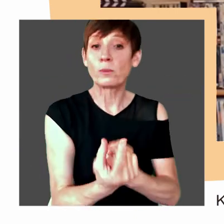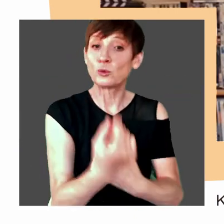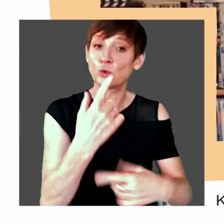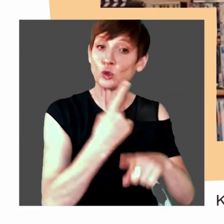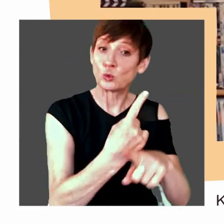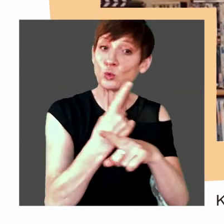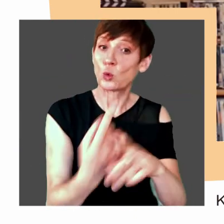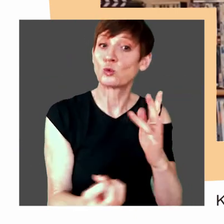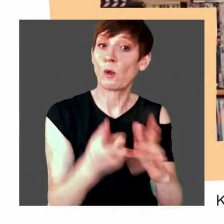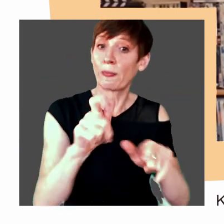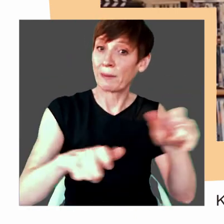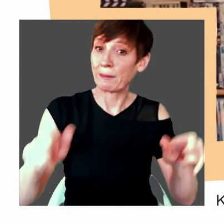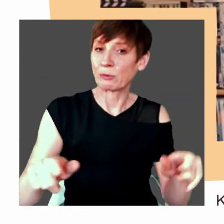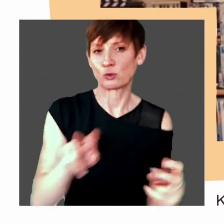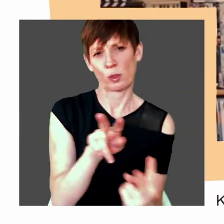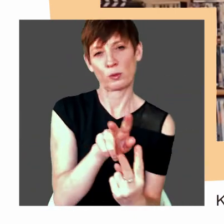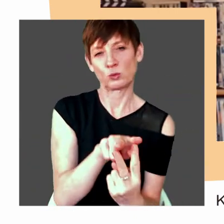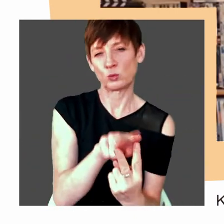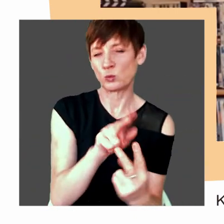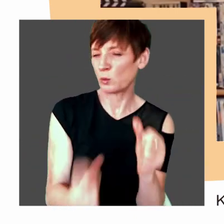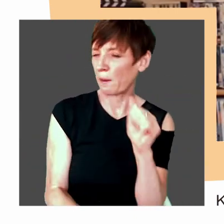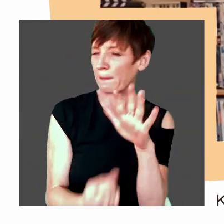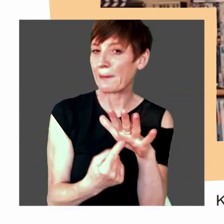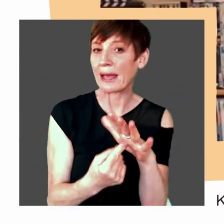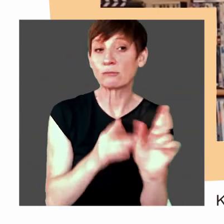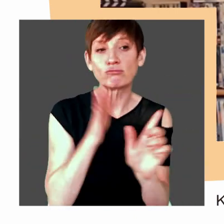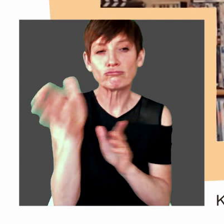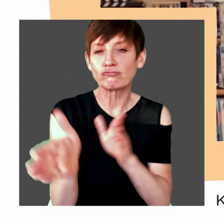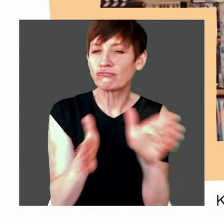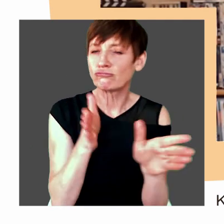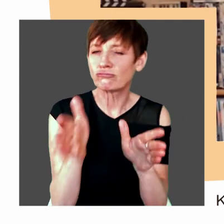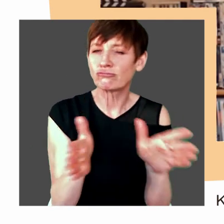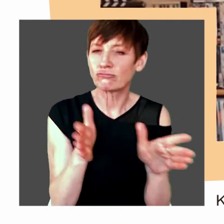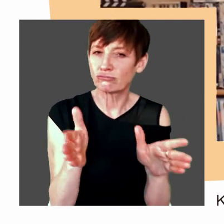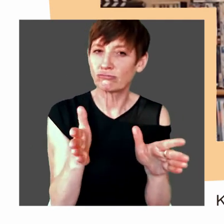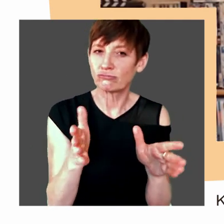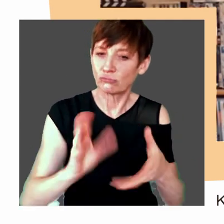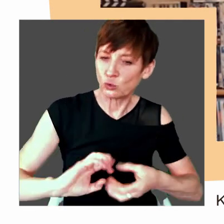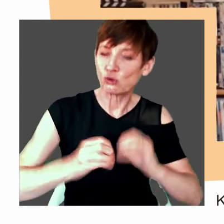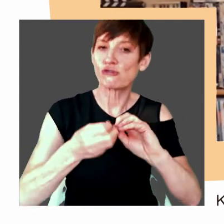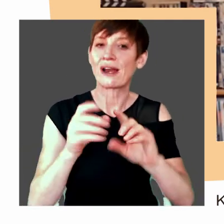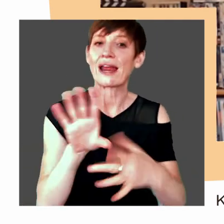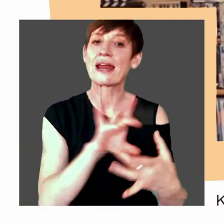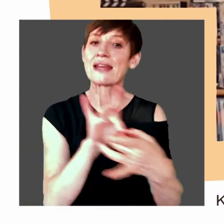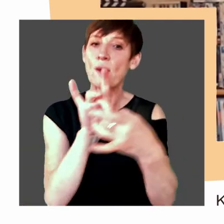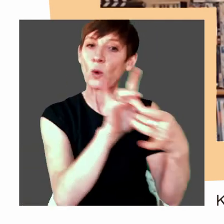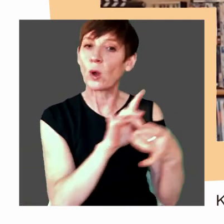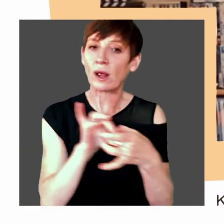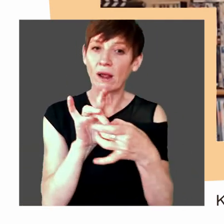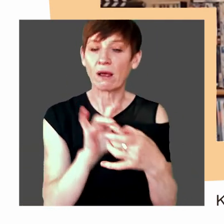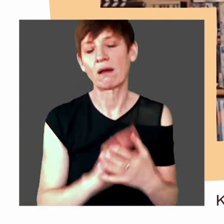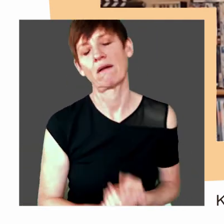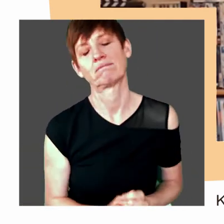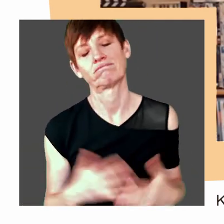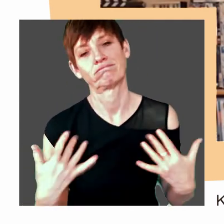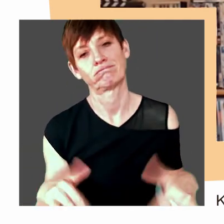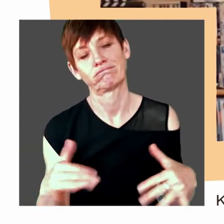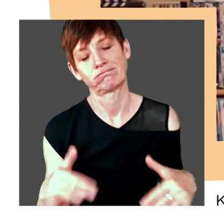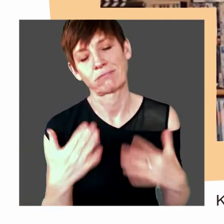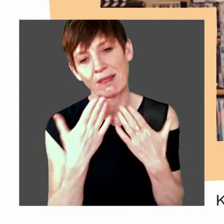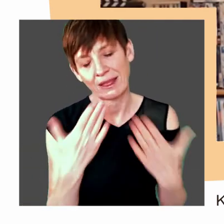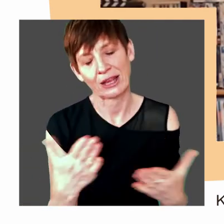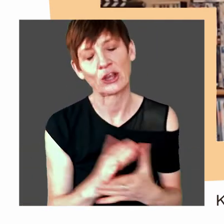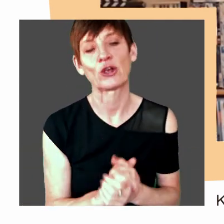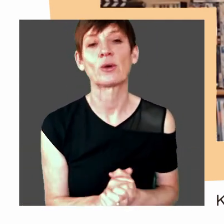kind of key places to go to build a network. That's great, thank you. Bucky, you